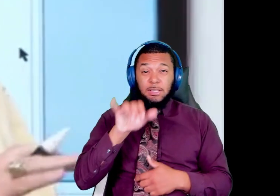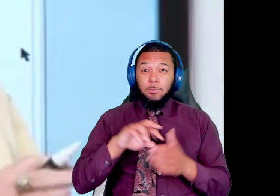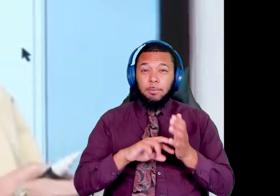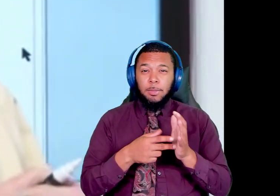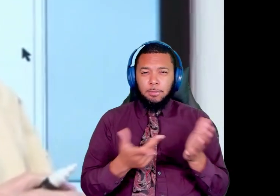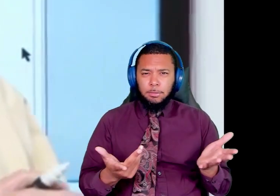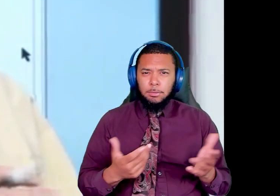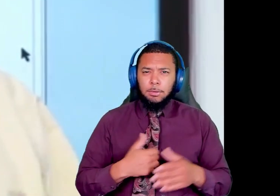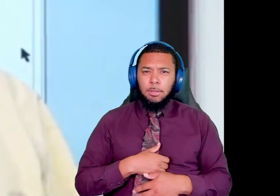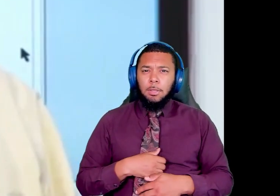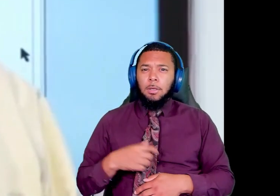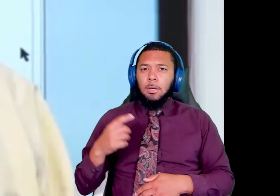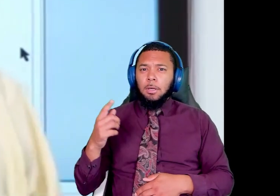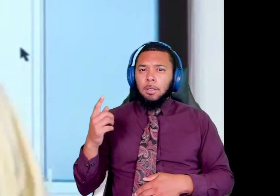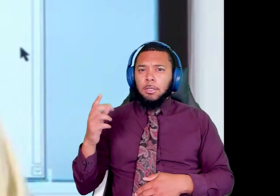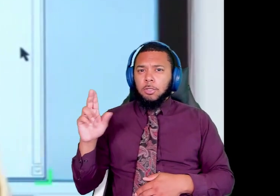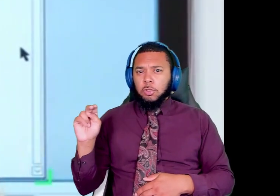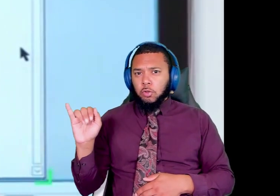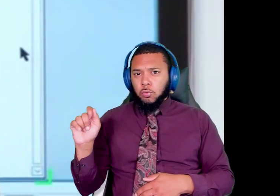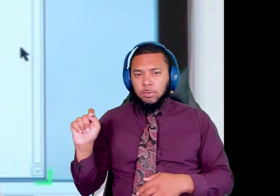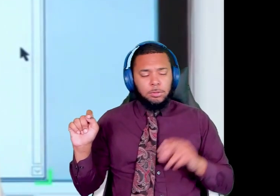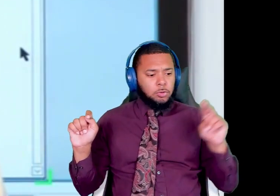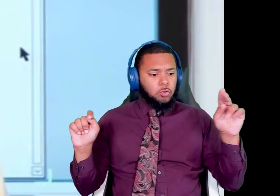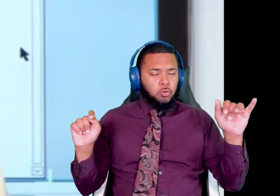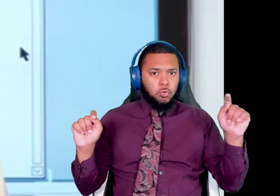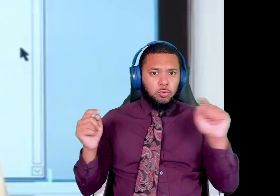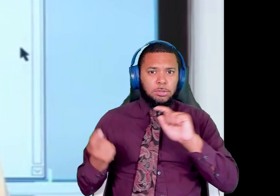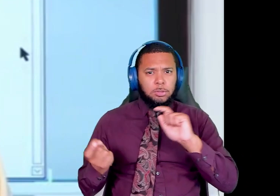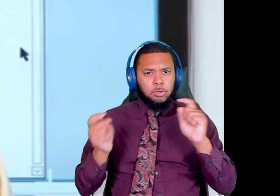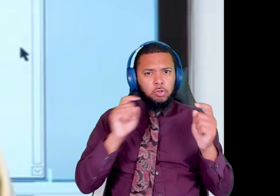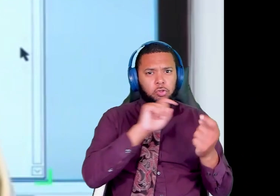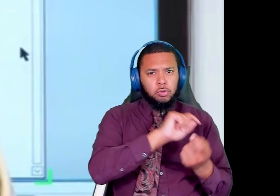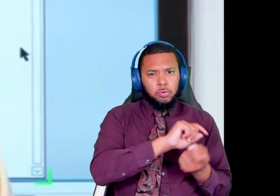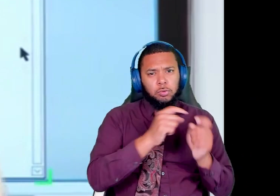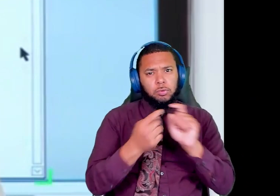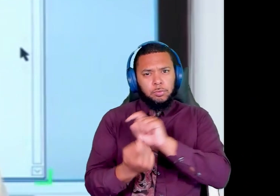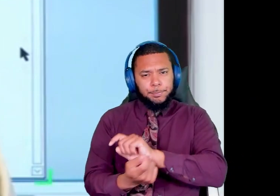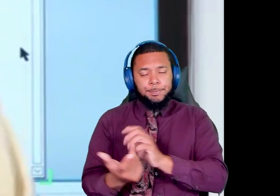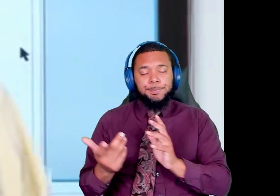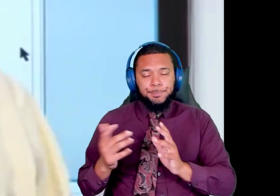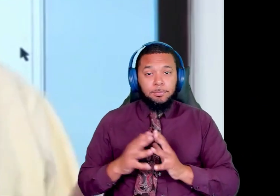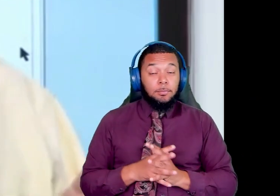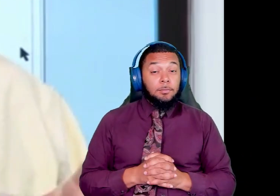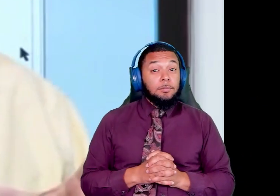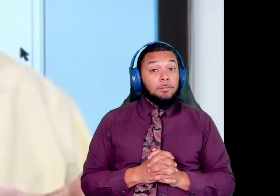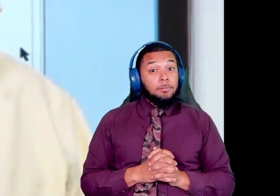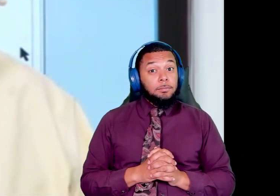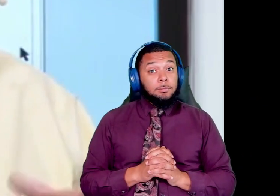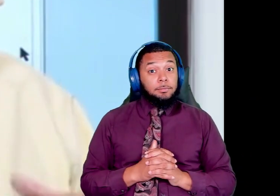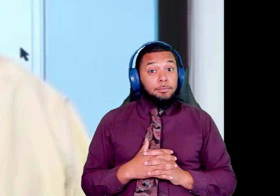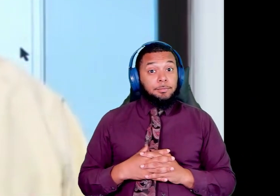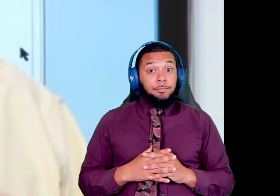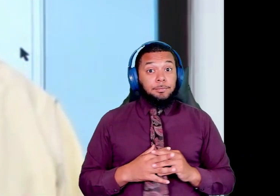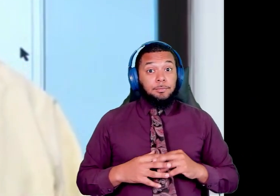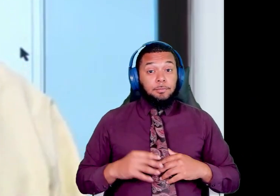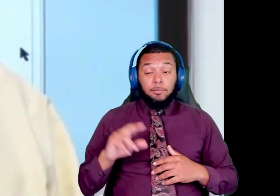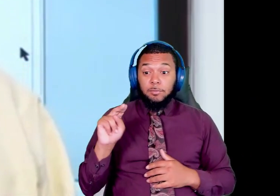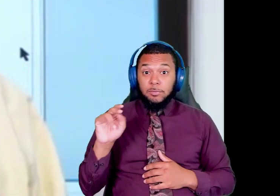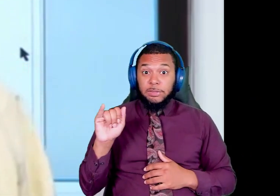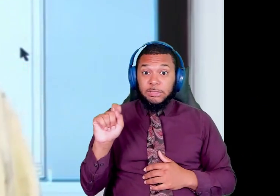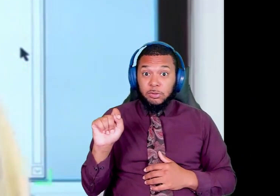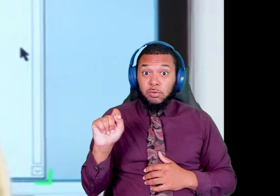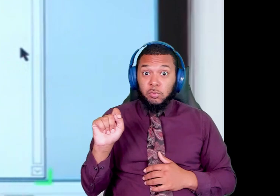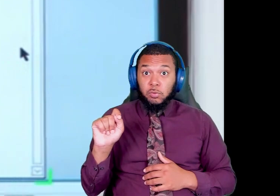converting from one kind of unit to another kind of unit. And the thing is, these units work just